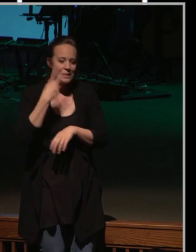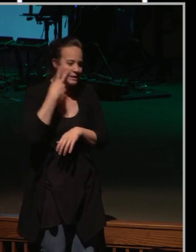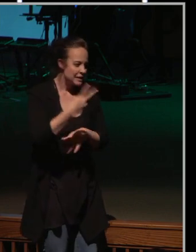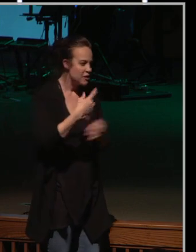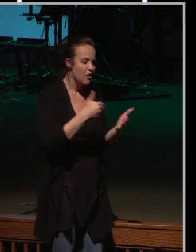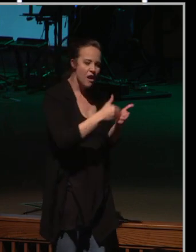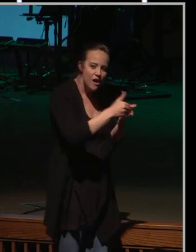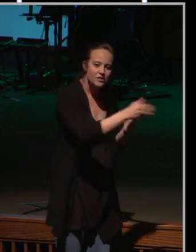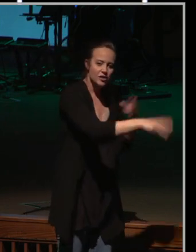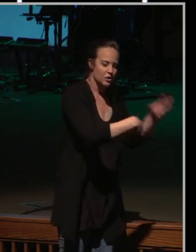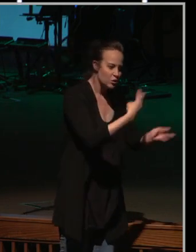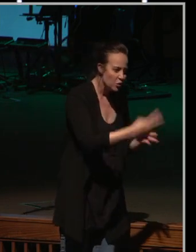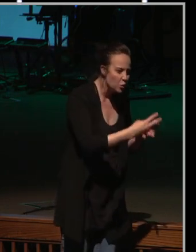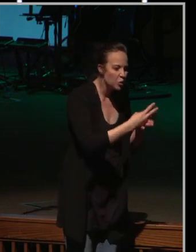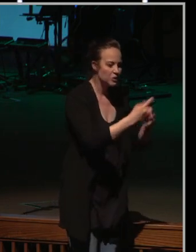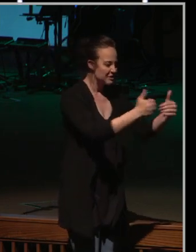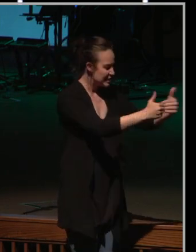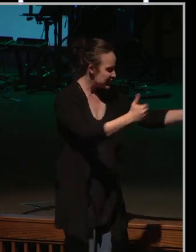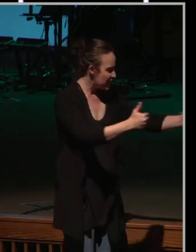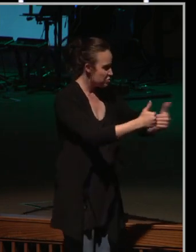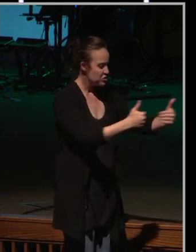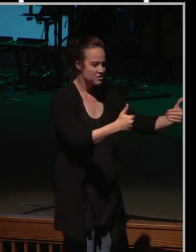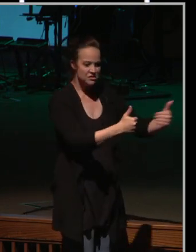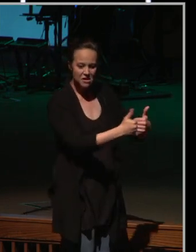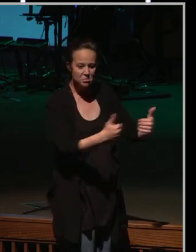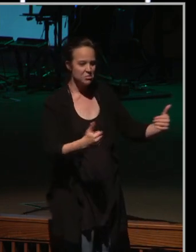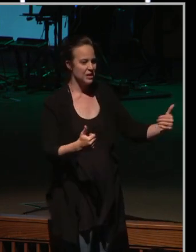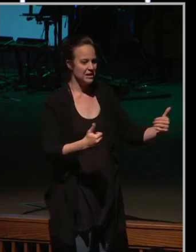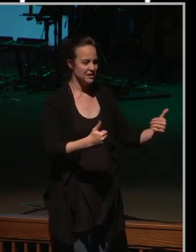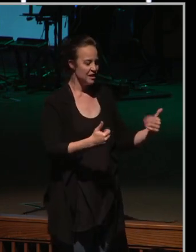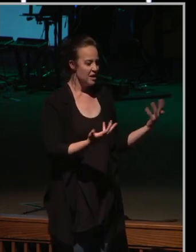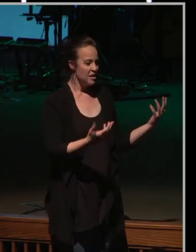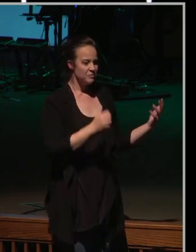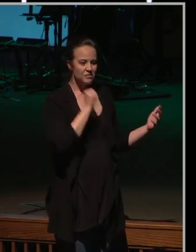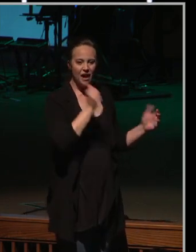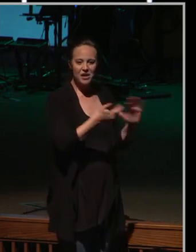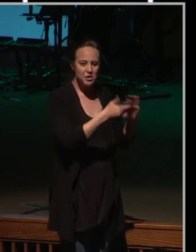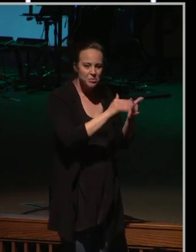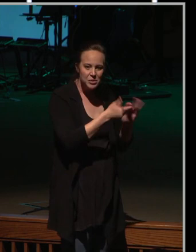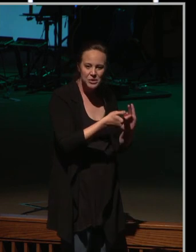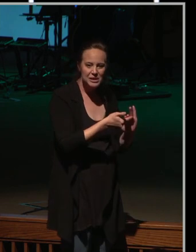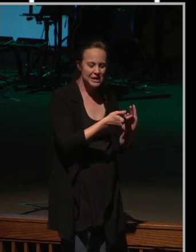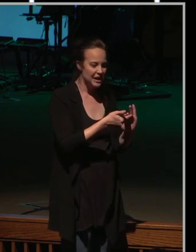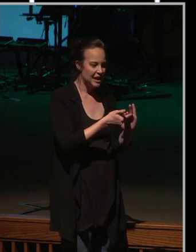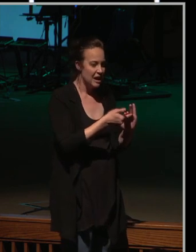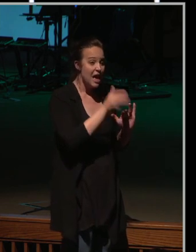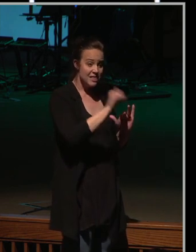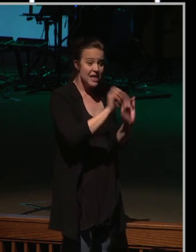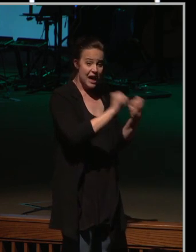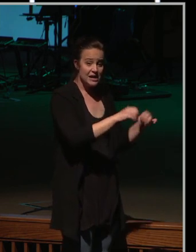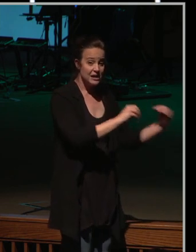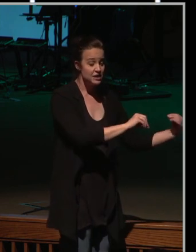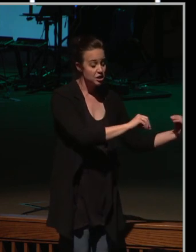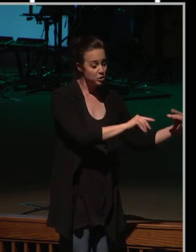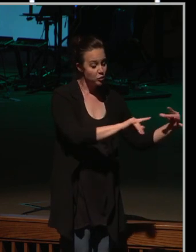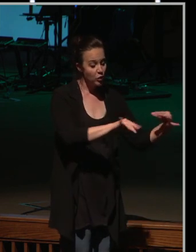divisiveness, so much disunity, not only in the world and in the culture, but I think sometimes it can seep into our church. Man, don't